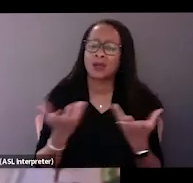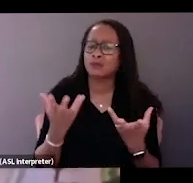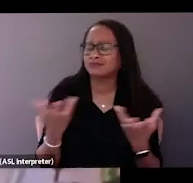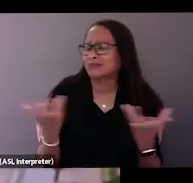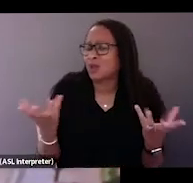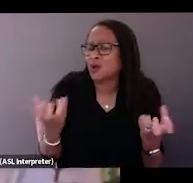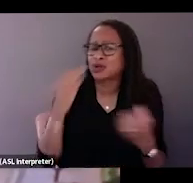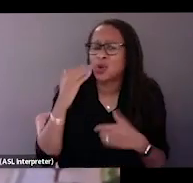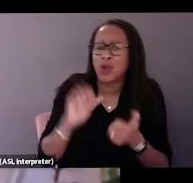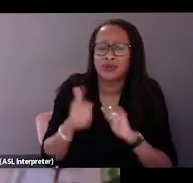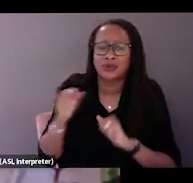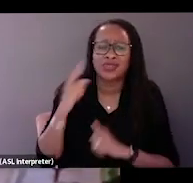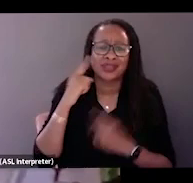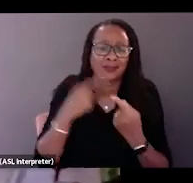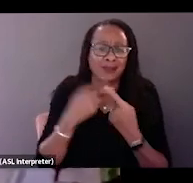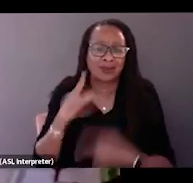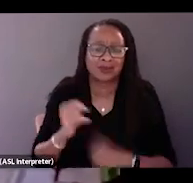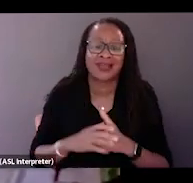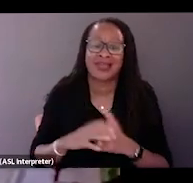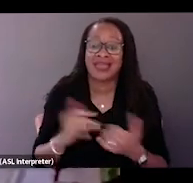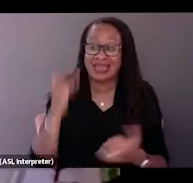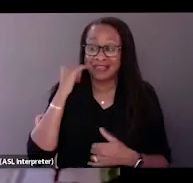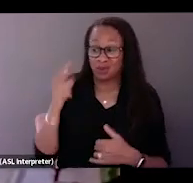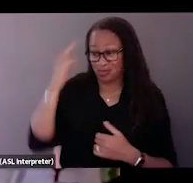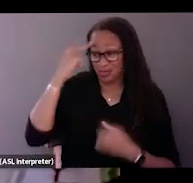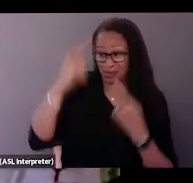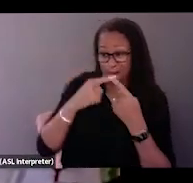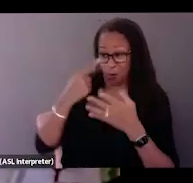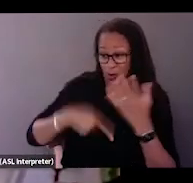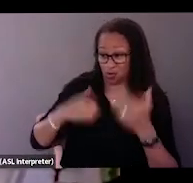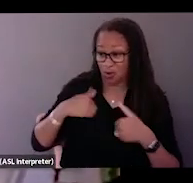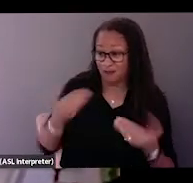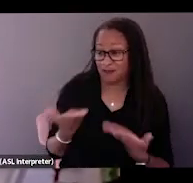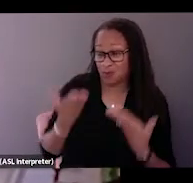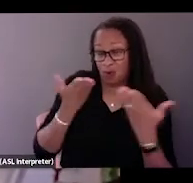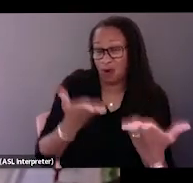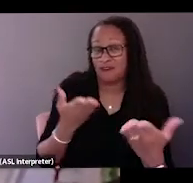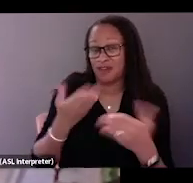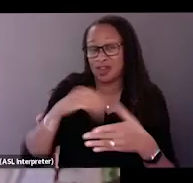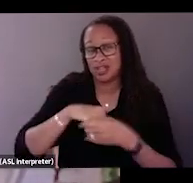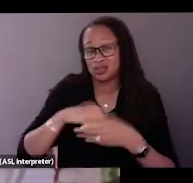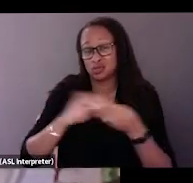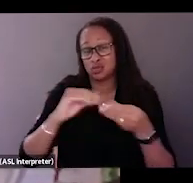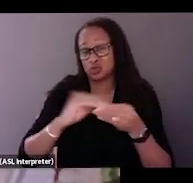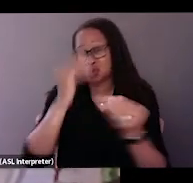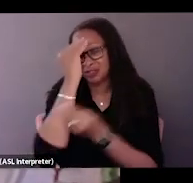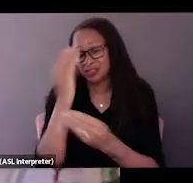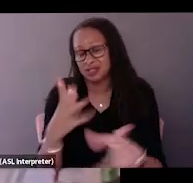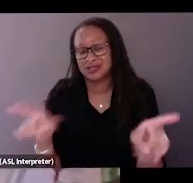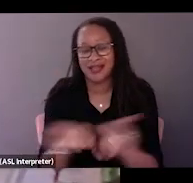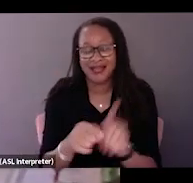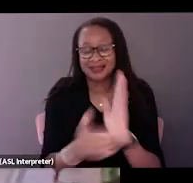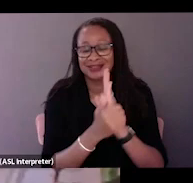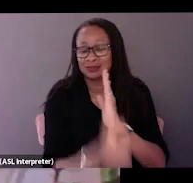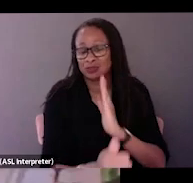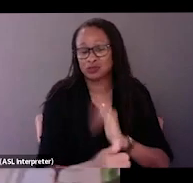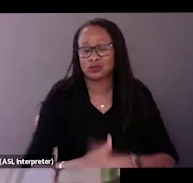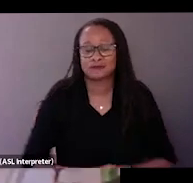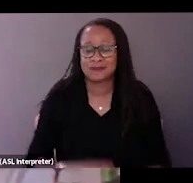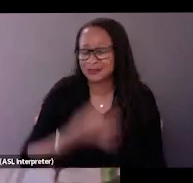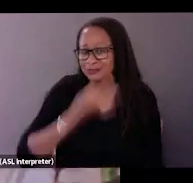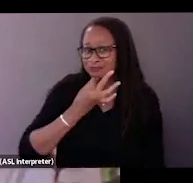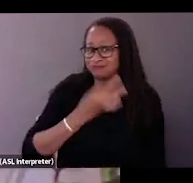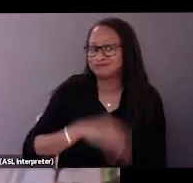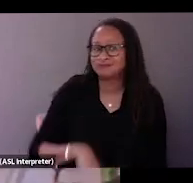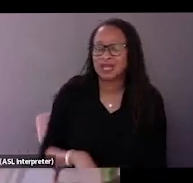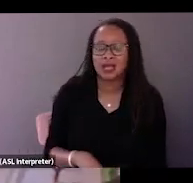if you think about what you have to offer in your storytelling as expertise. Like I